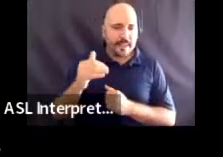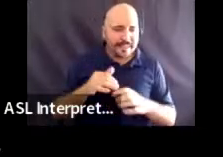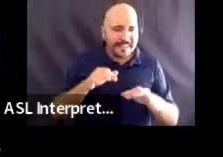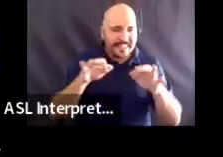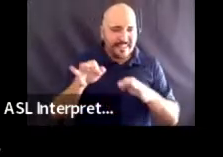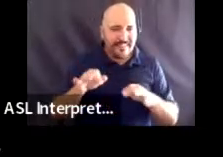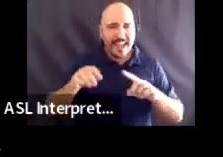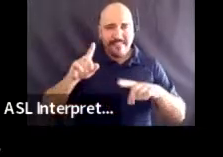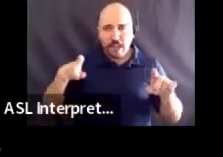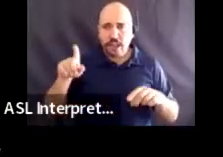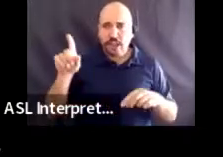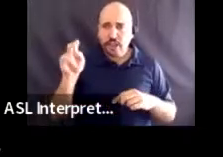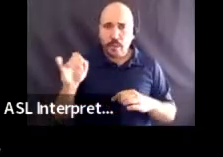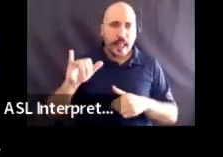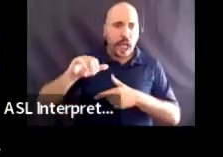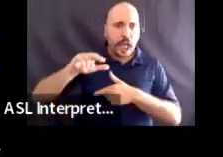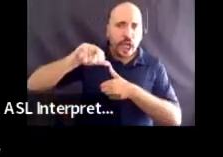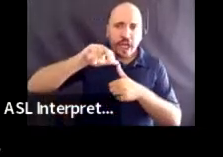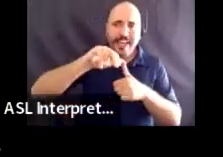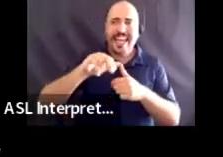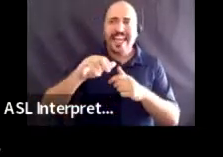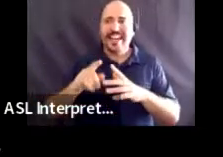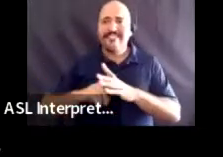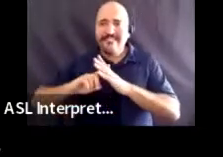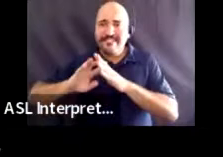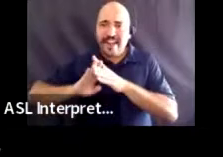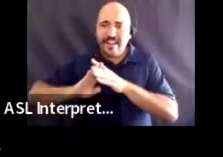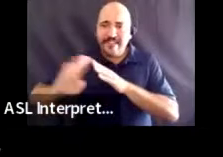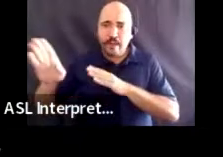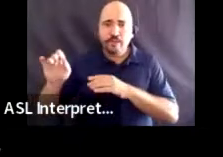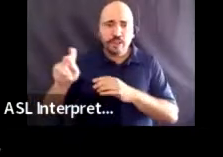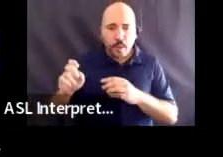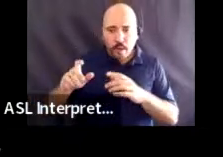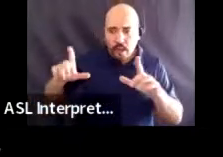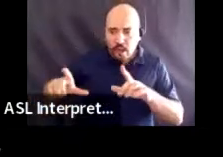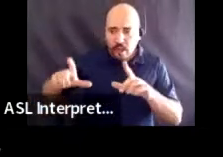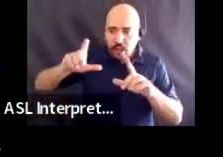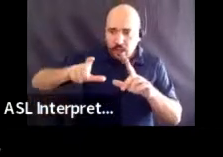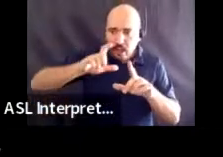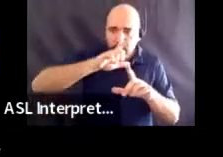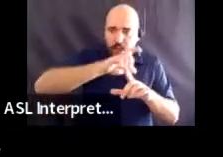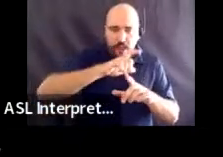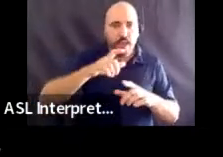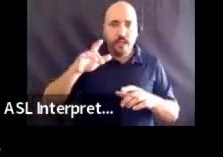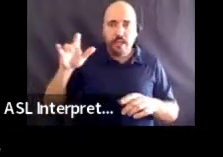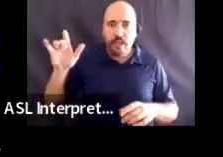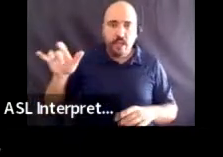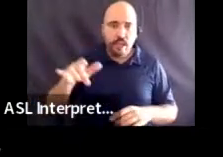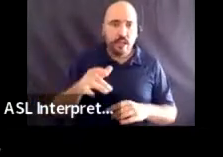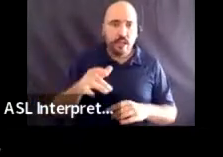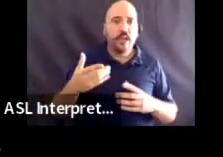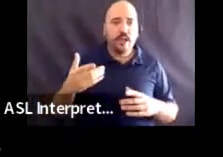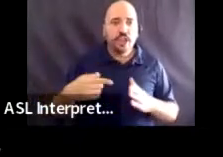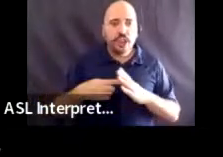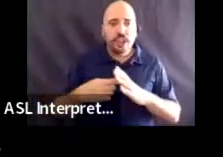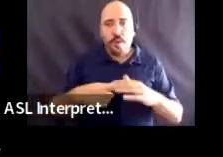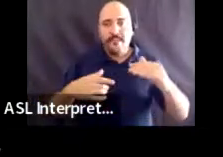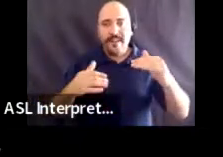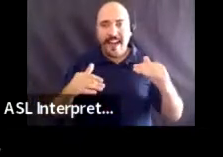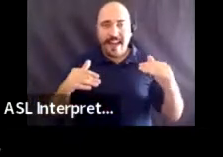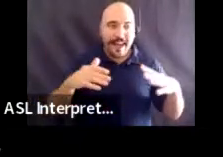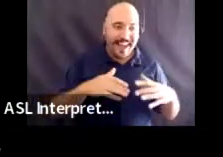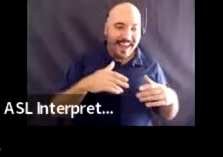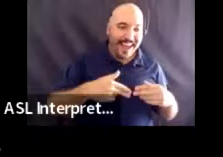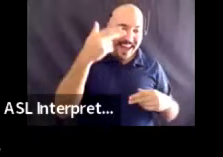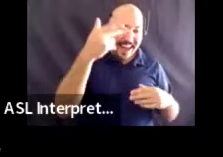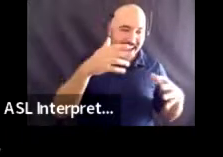various zones, like a hurricane evacuation zone, for instance, geographically? showing areas of high or low concentration